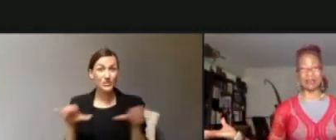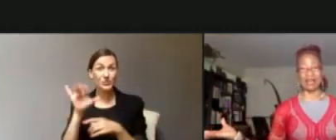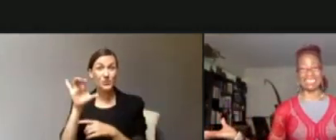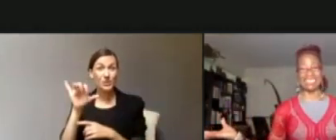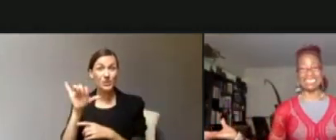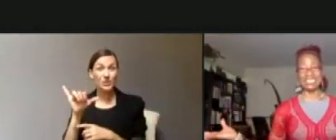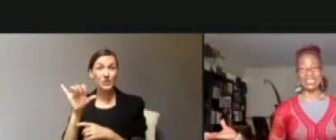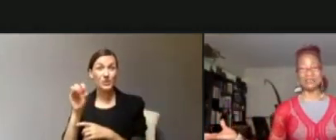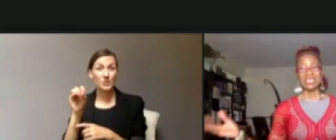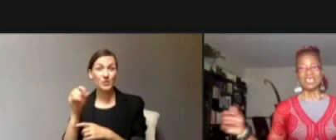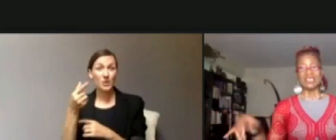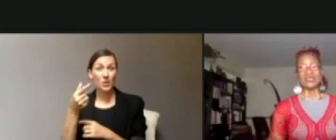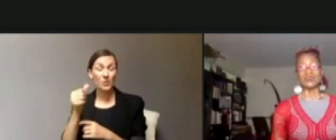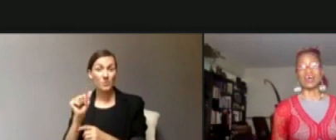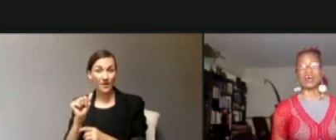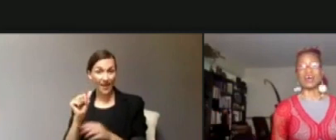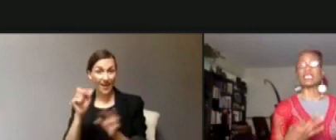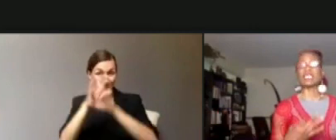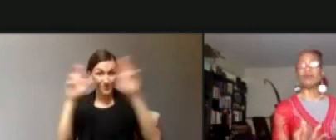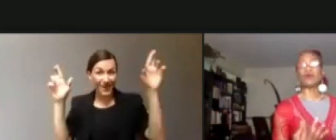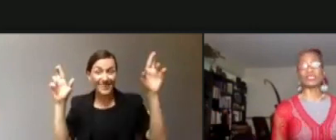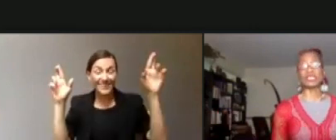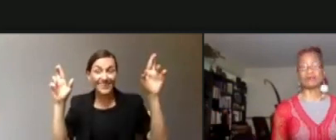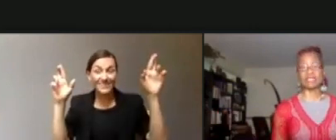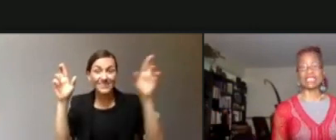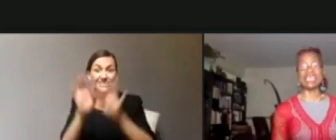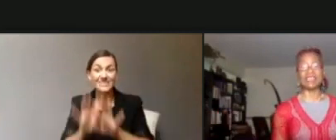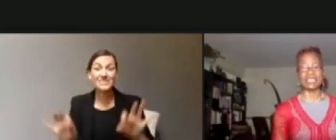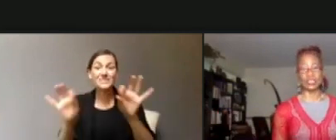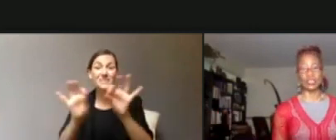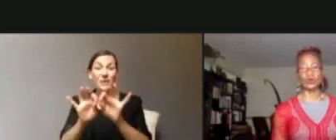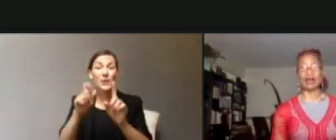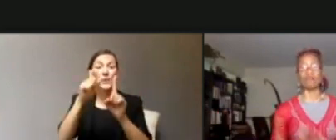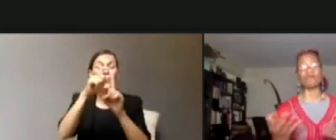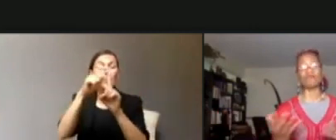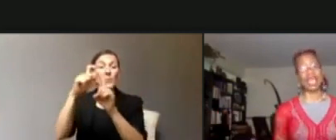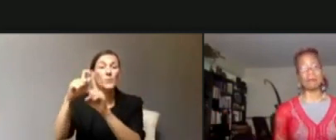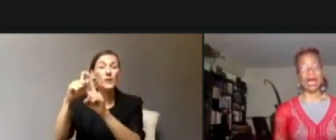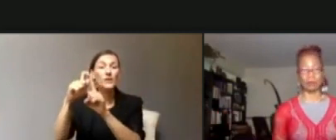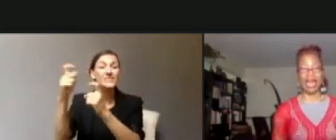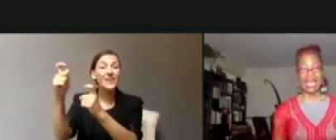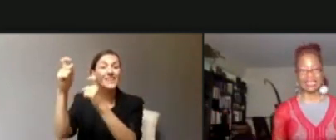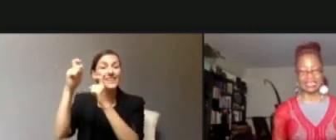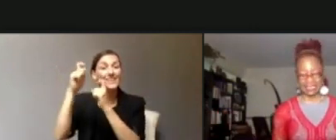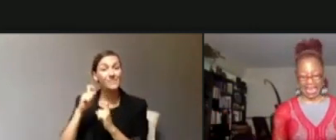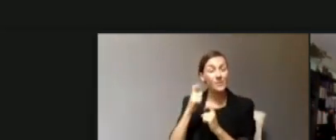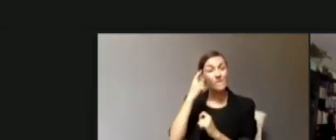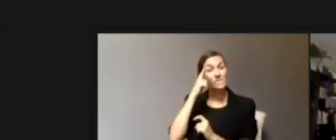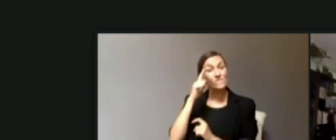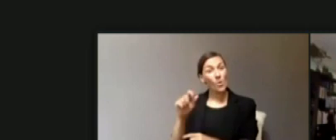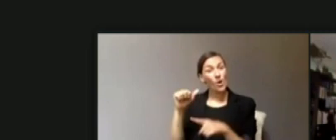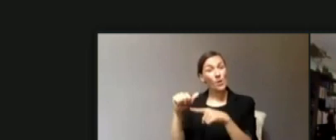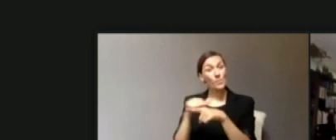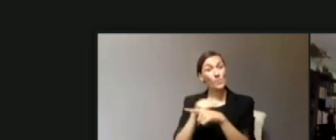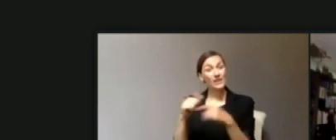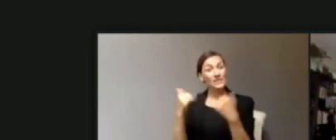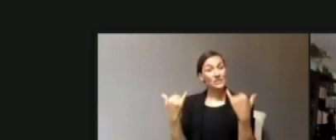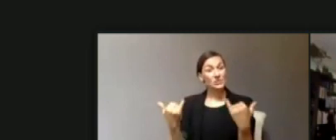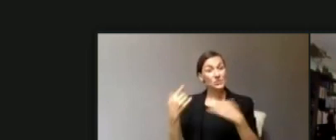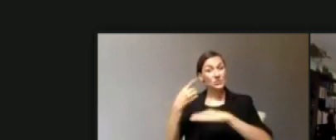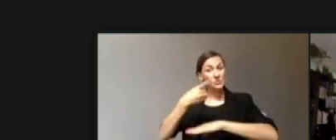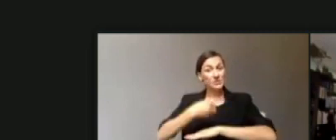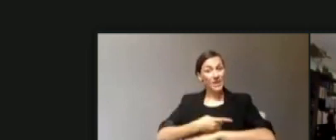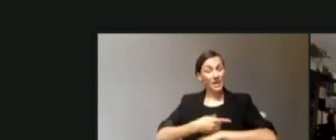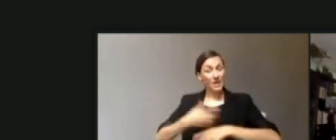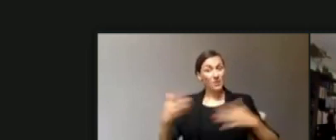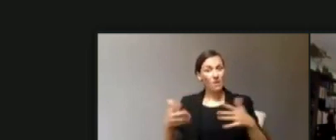their bodies? So the key words that I was given to help frame our practice today are